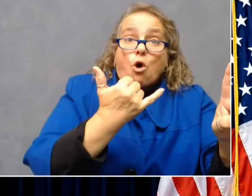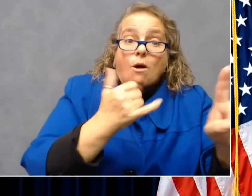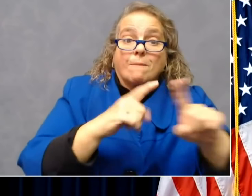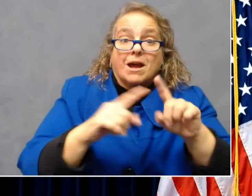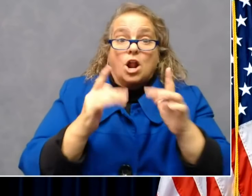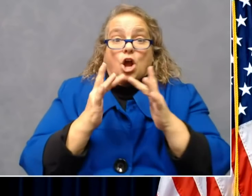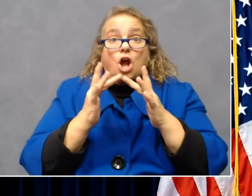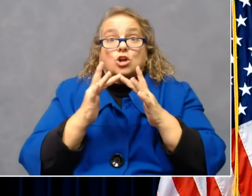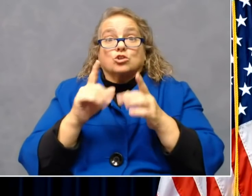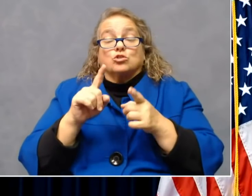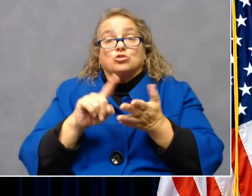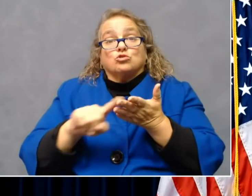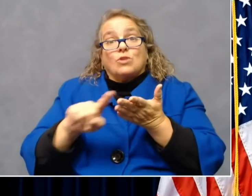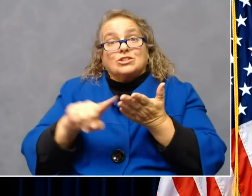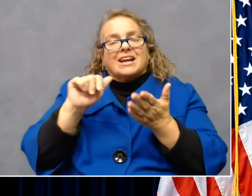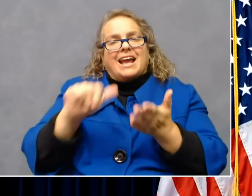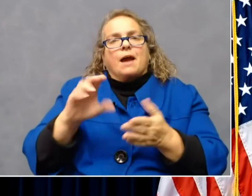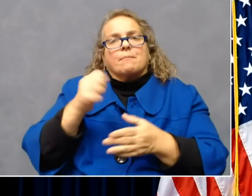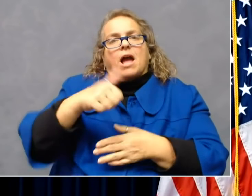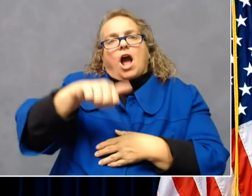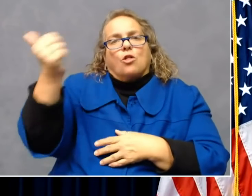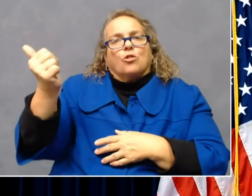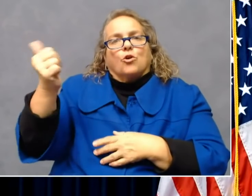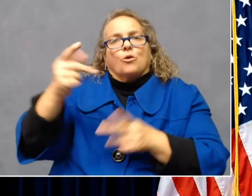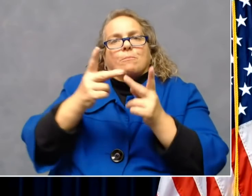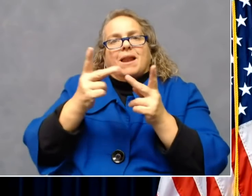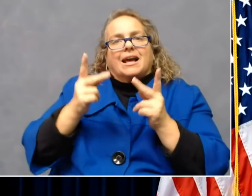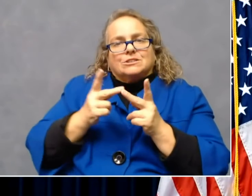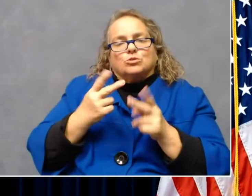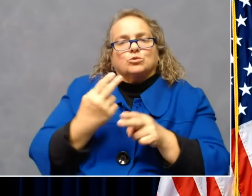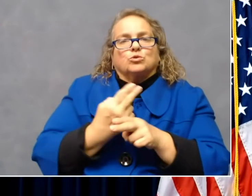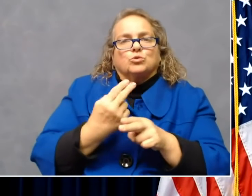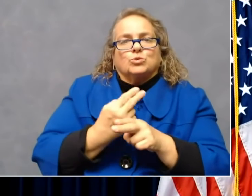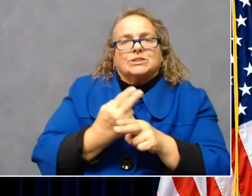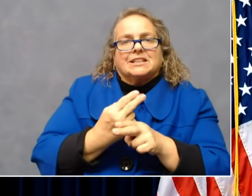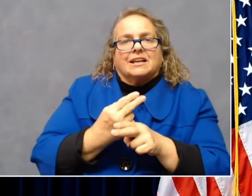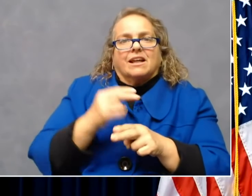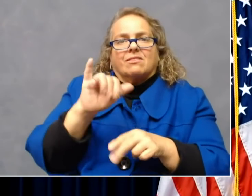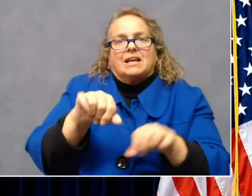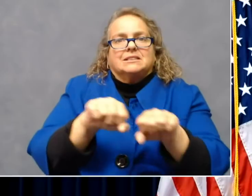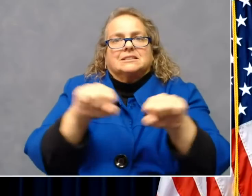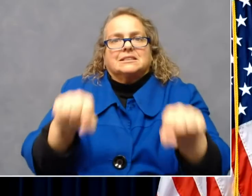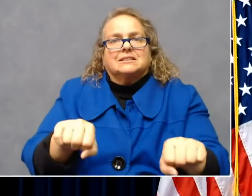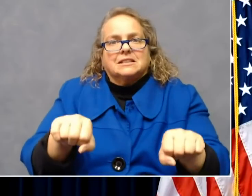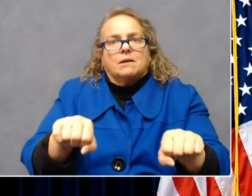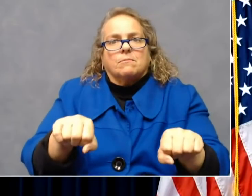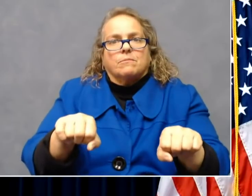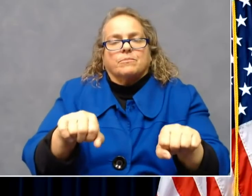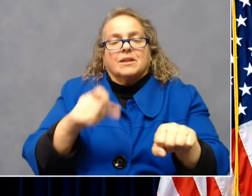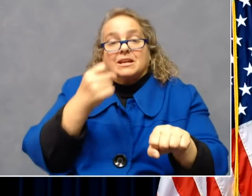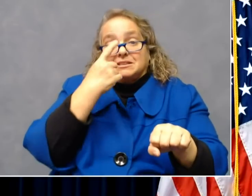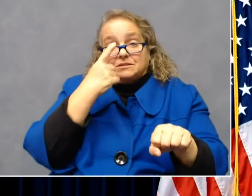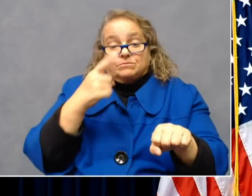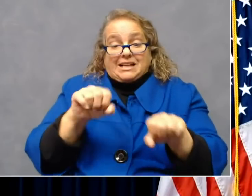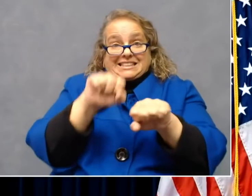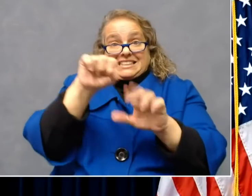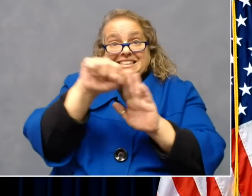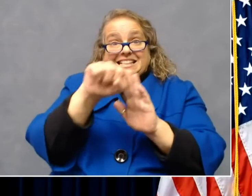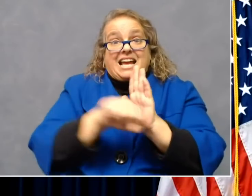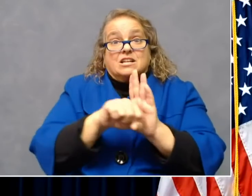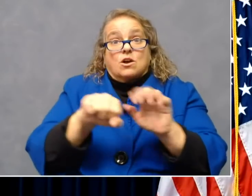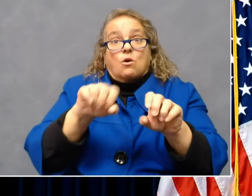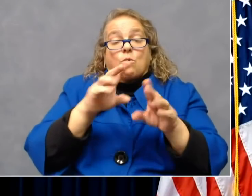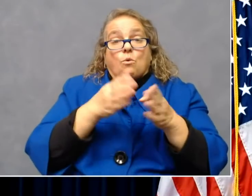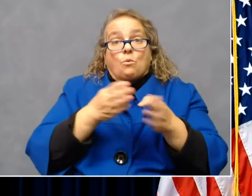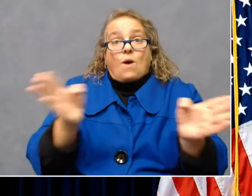else using that system. One statewide system also lets us share information in real time. It gets everybody on the same system